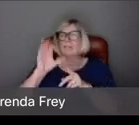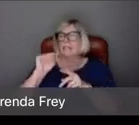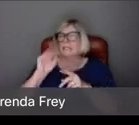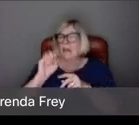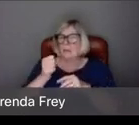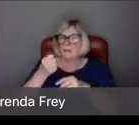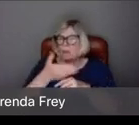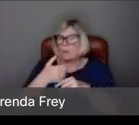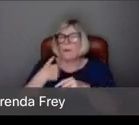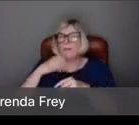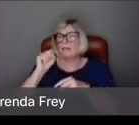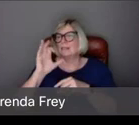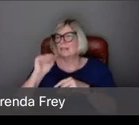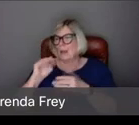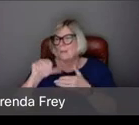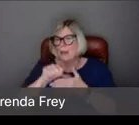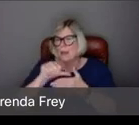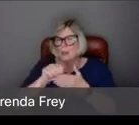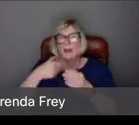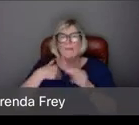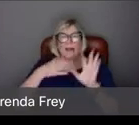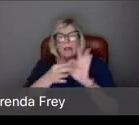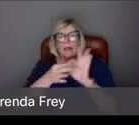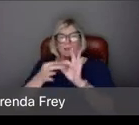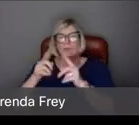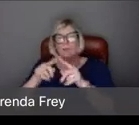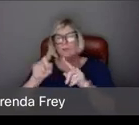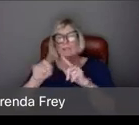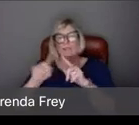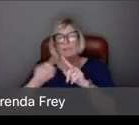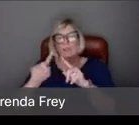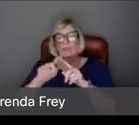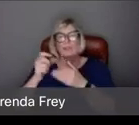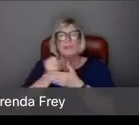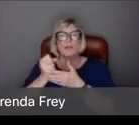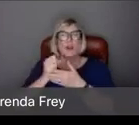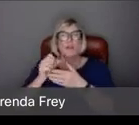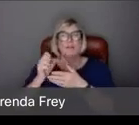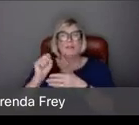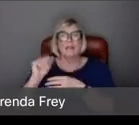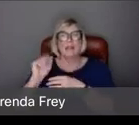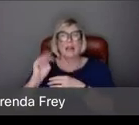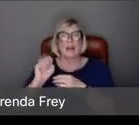do have a scam page, and we have links to various current scams.